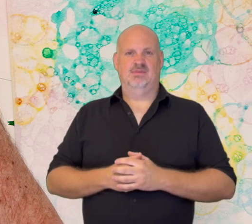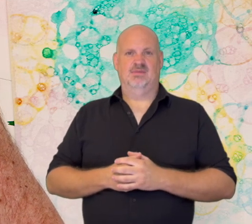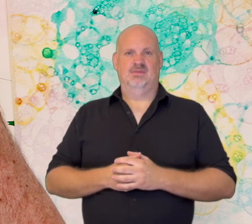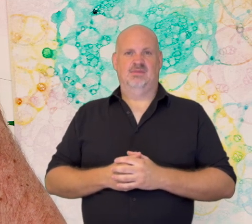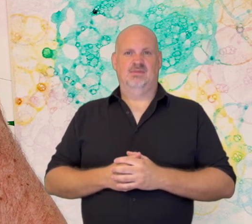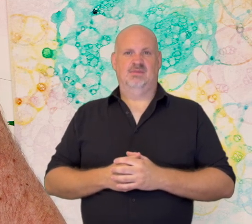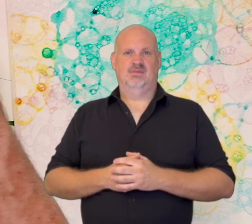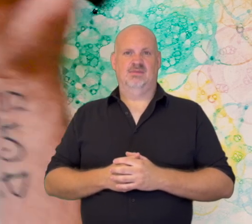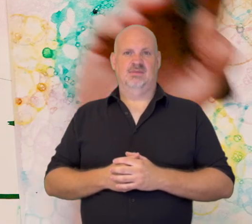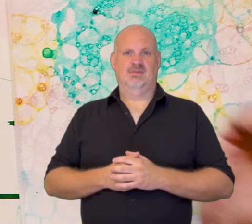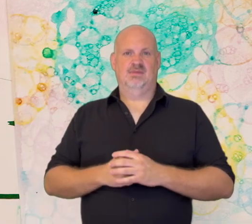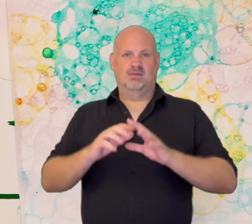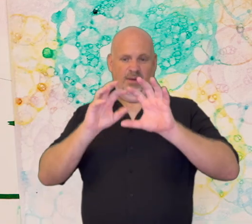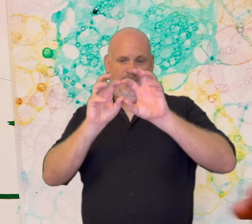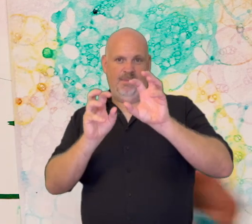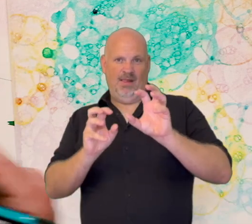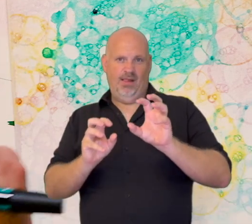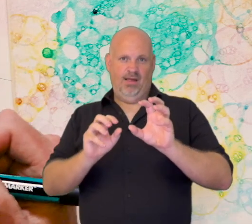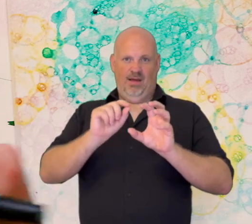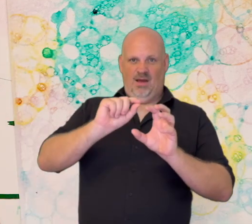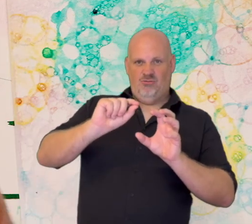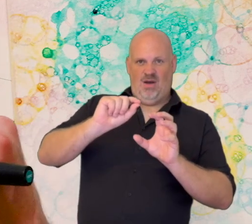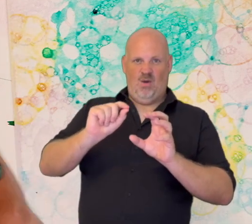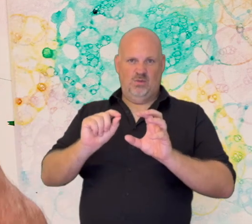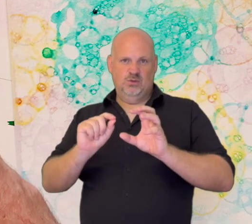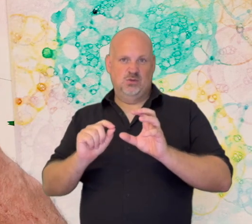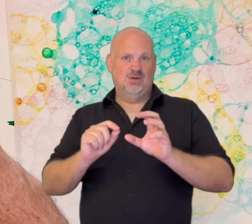Around those bubbles. It's a new